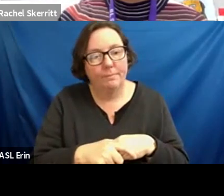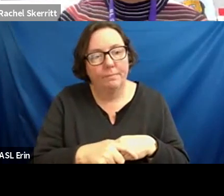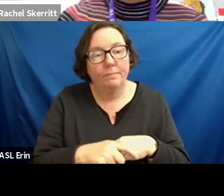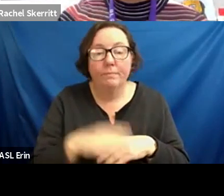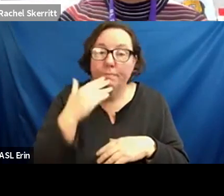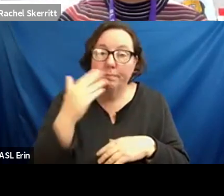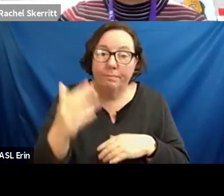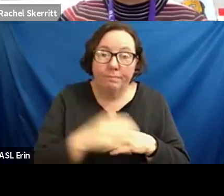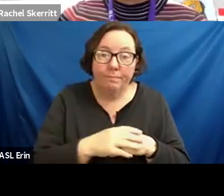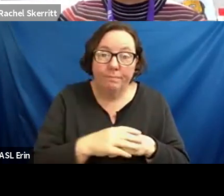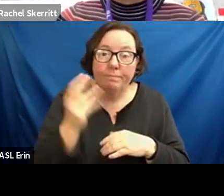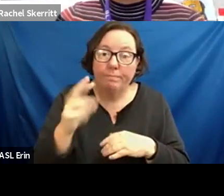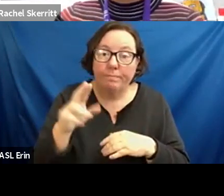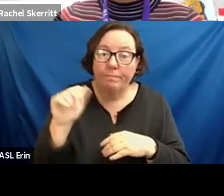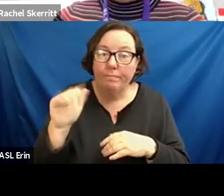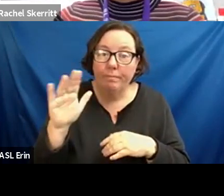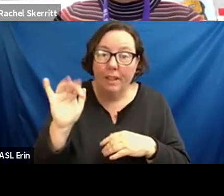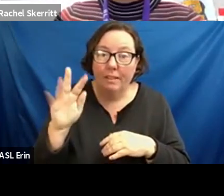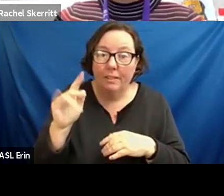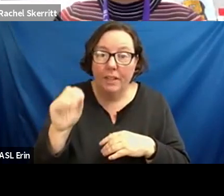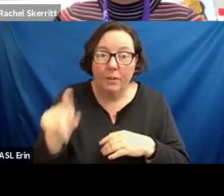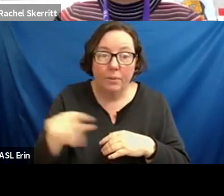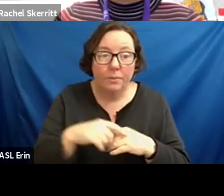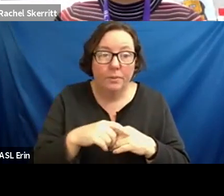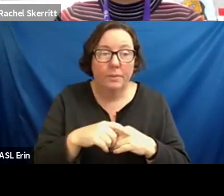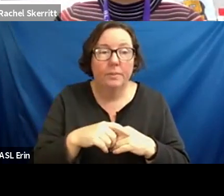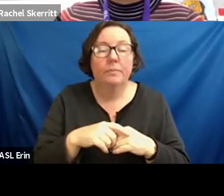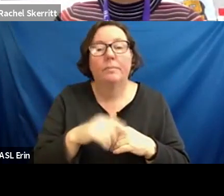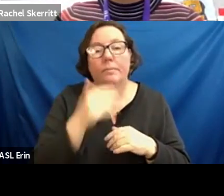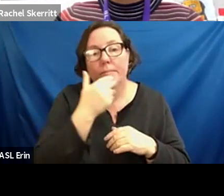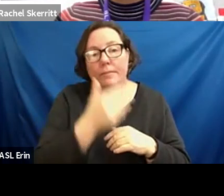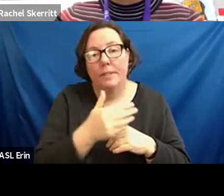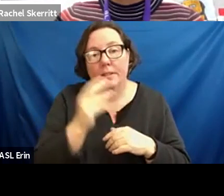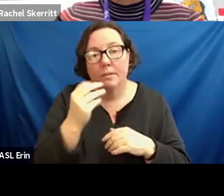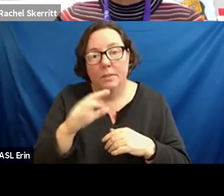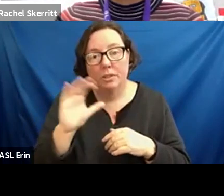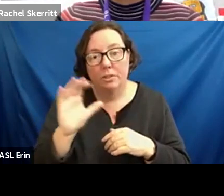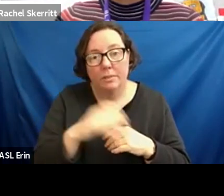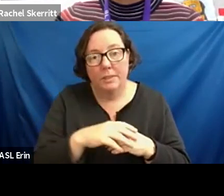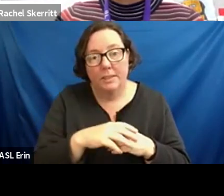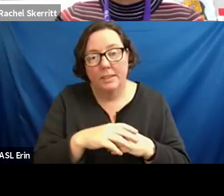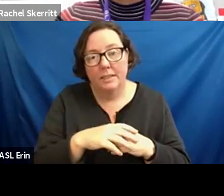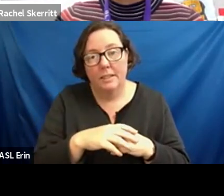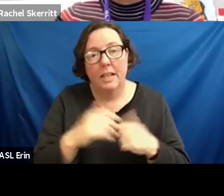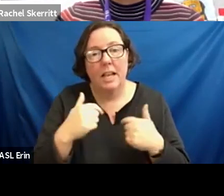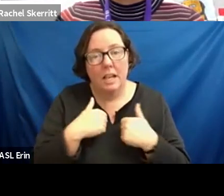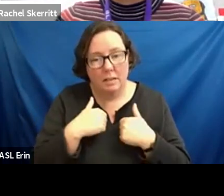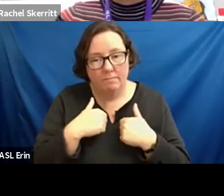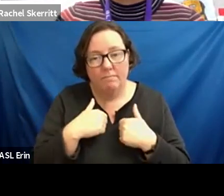Thank you. Mr. Acevedo? Yes, thank you, Mr. Contemplosas. I did want